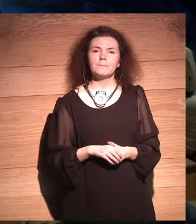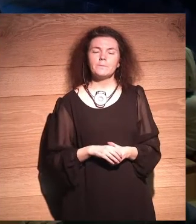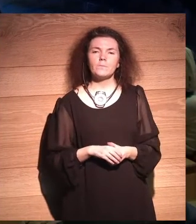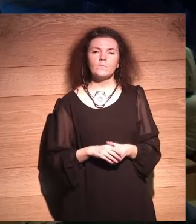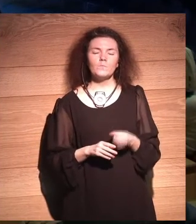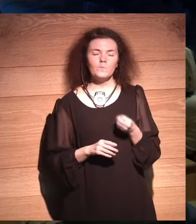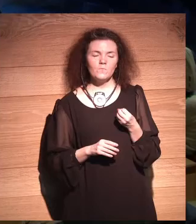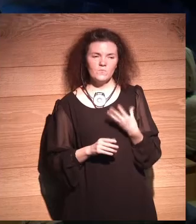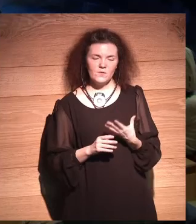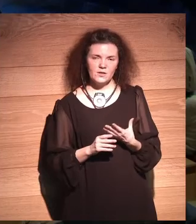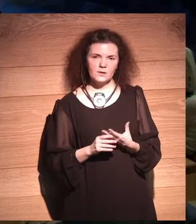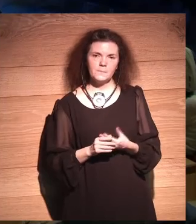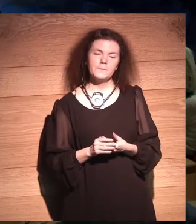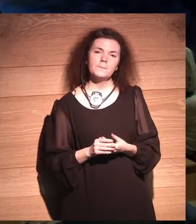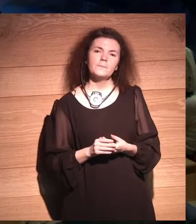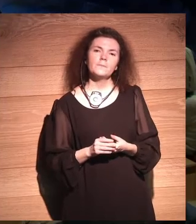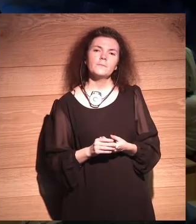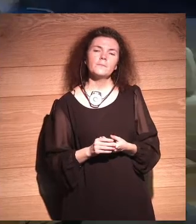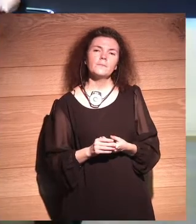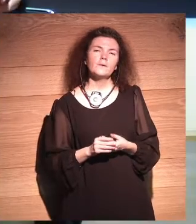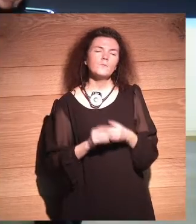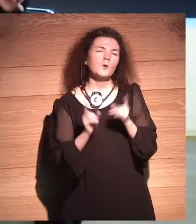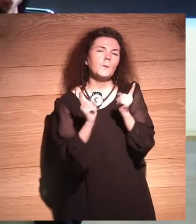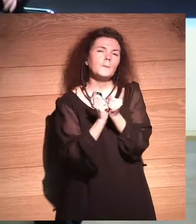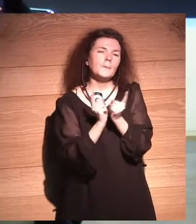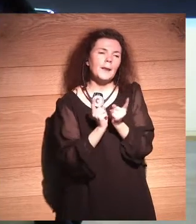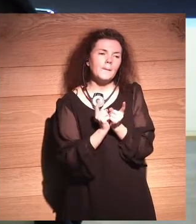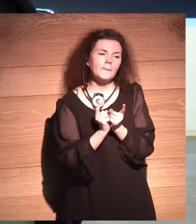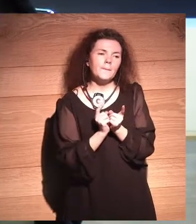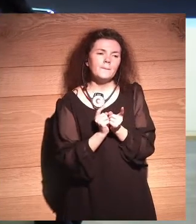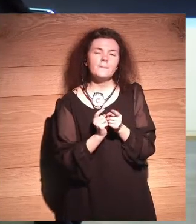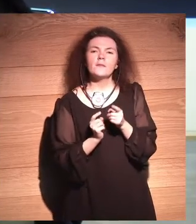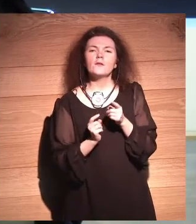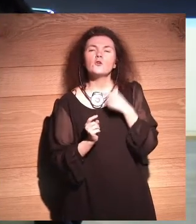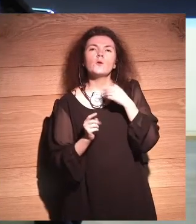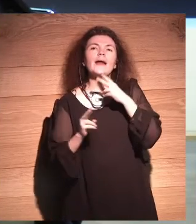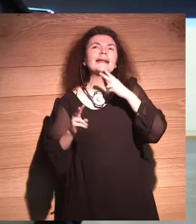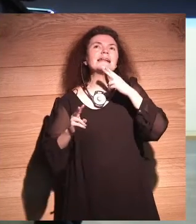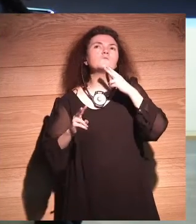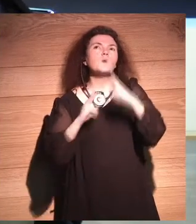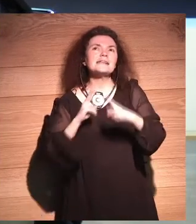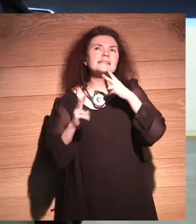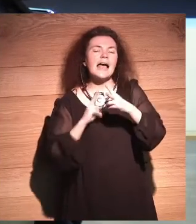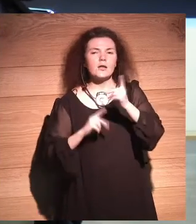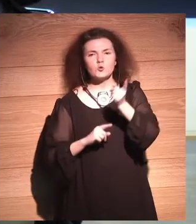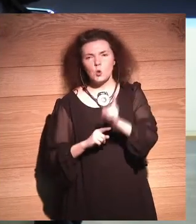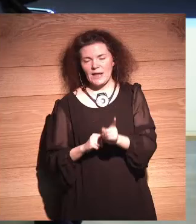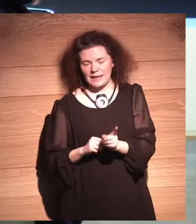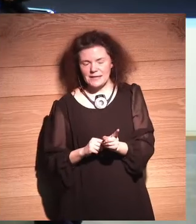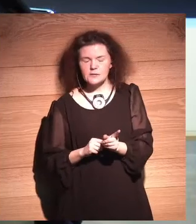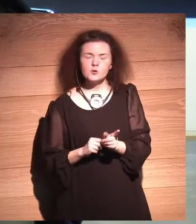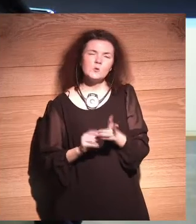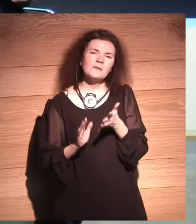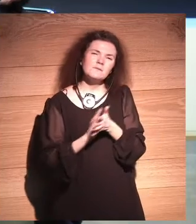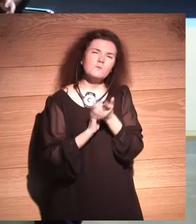brief. I won't call them answers. I will give very brief hints at further topics for